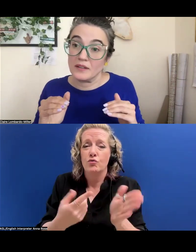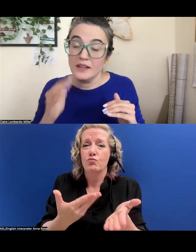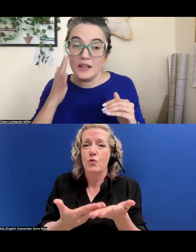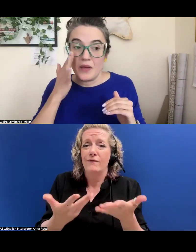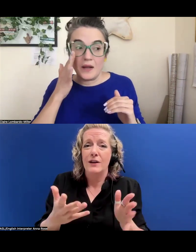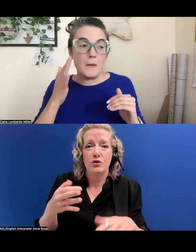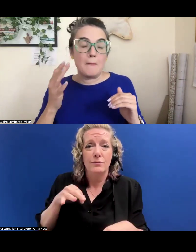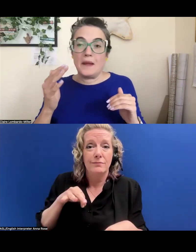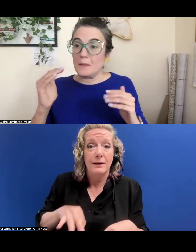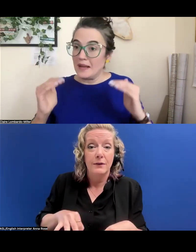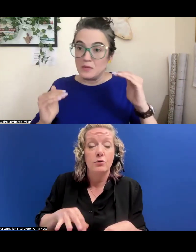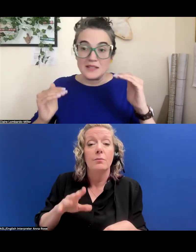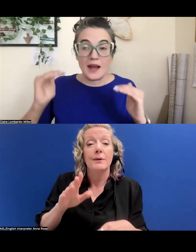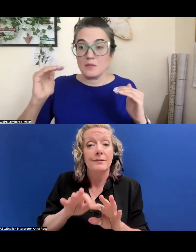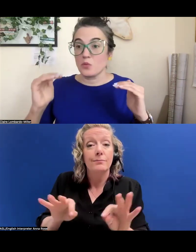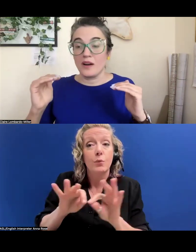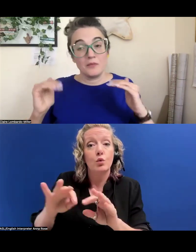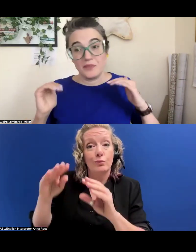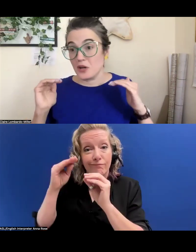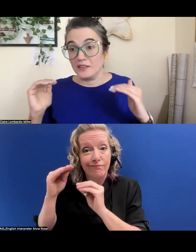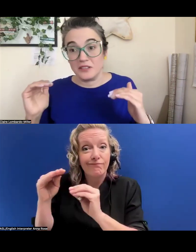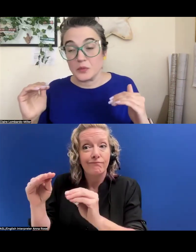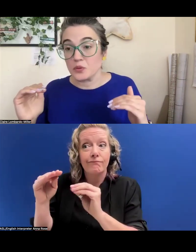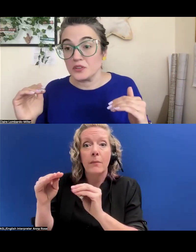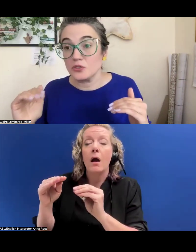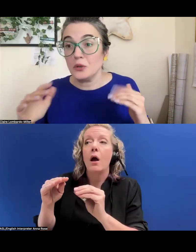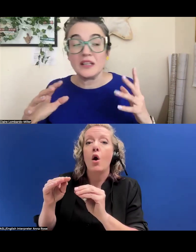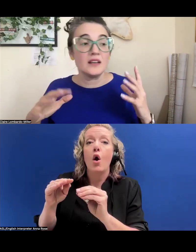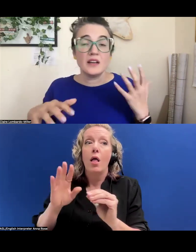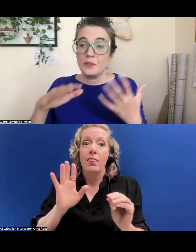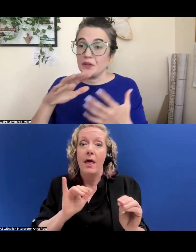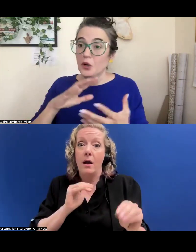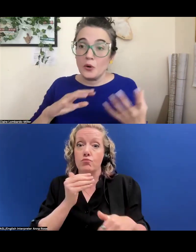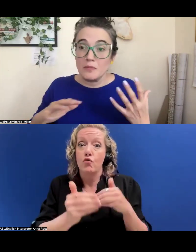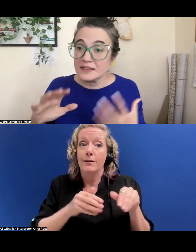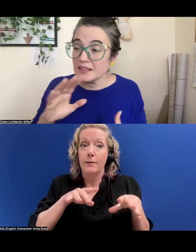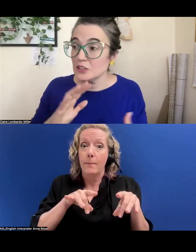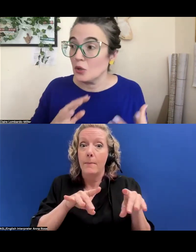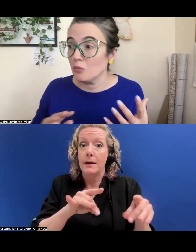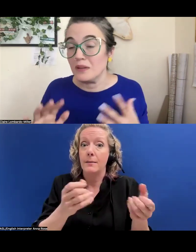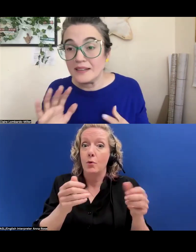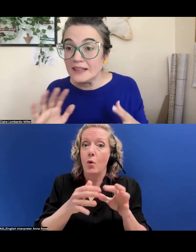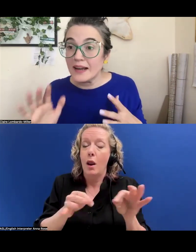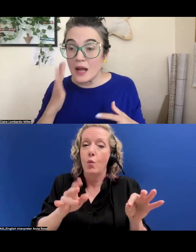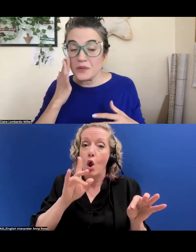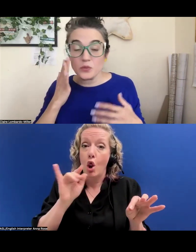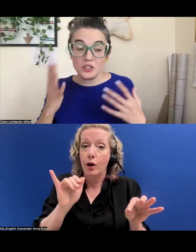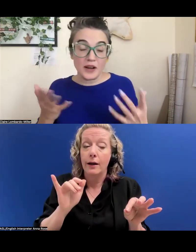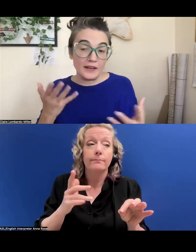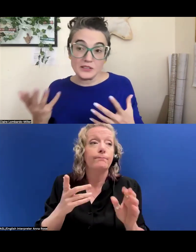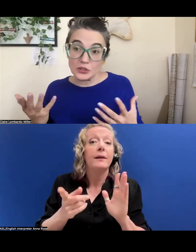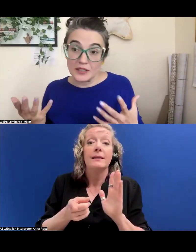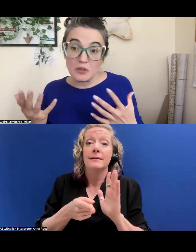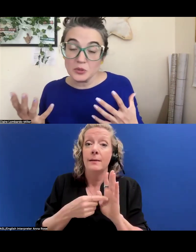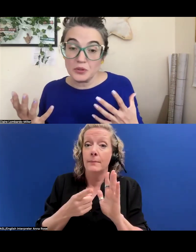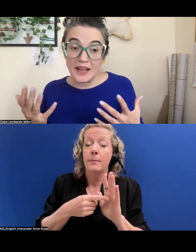important. That there may be times where the child develops really slowly. The code mixing and the code blending that happens when a child